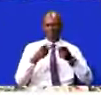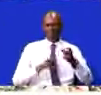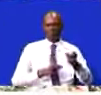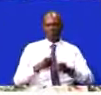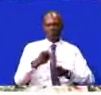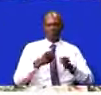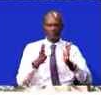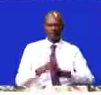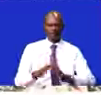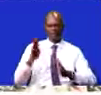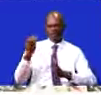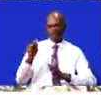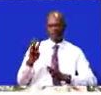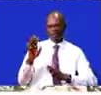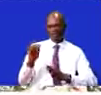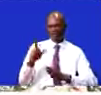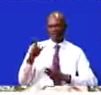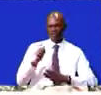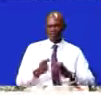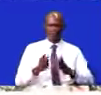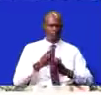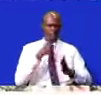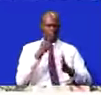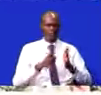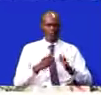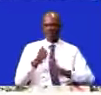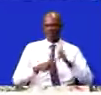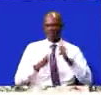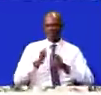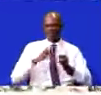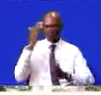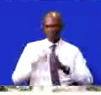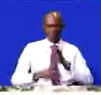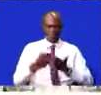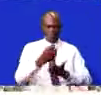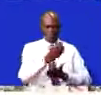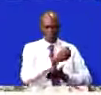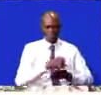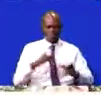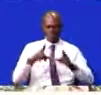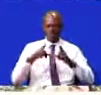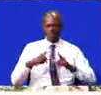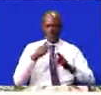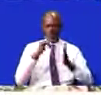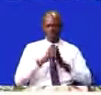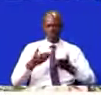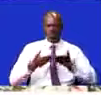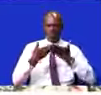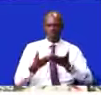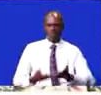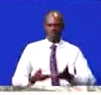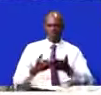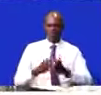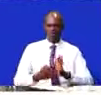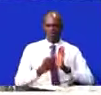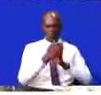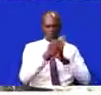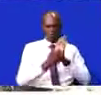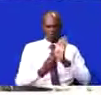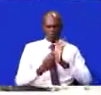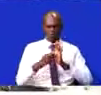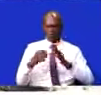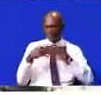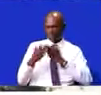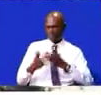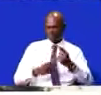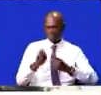migosi Abalawanga ogolo chik machungo lesen duto mag kembe machoko taka e bomano mondo ochiw thuolo mar keto lai makare mar kaka ibiro